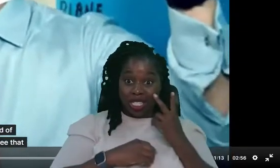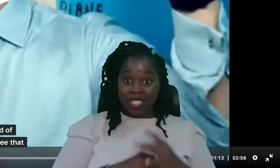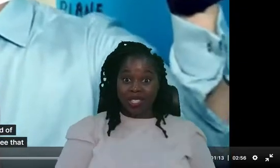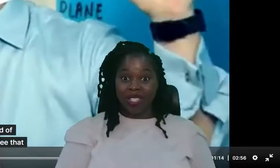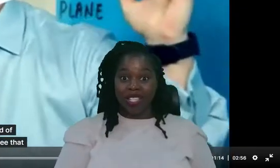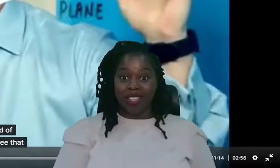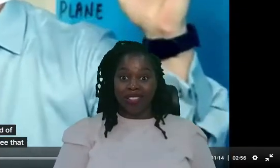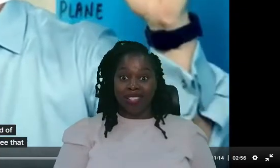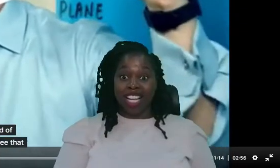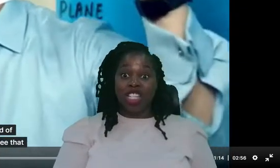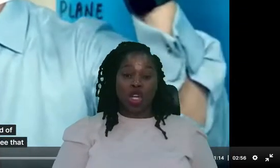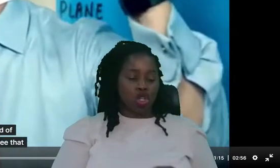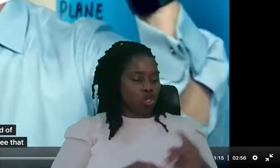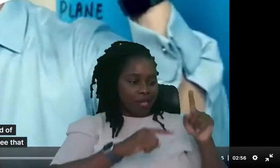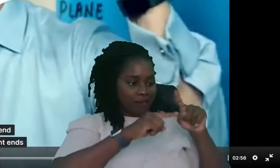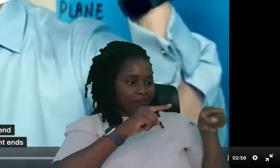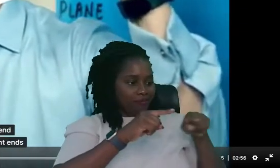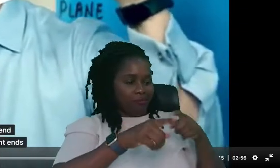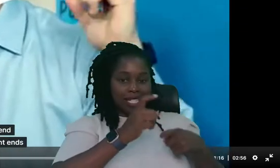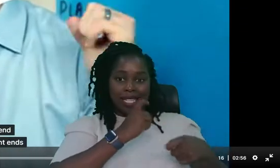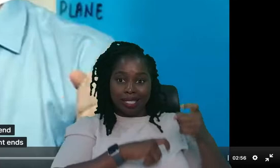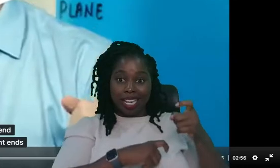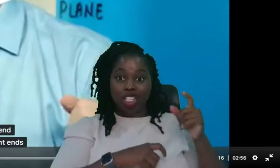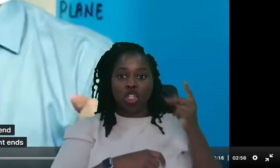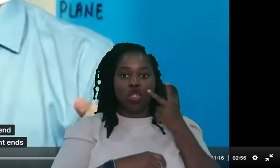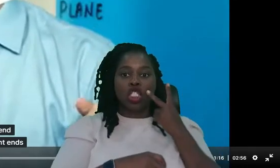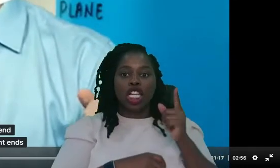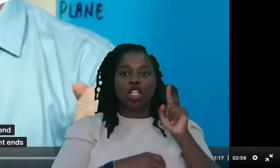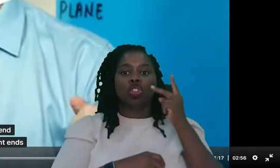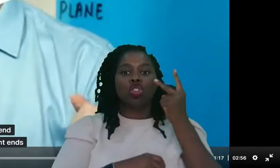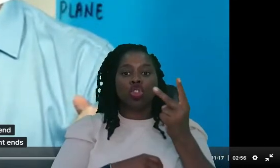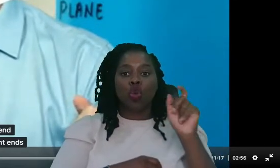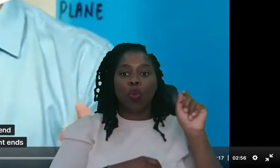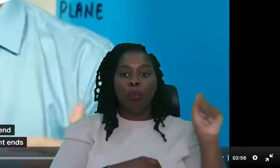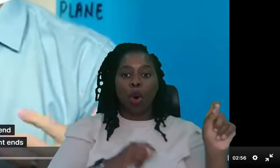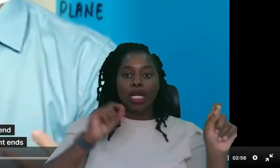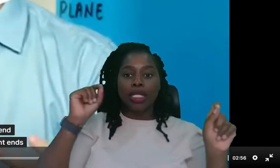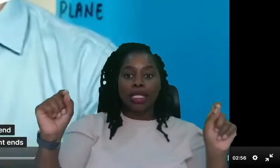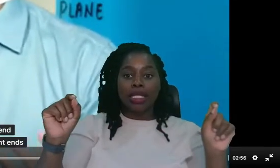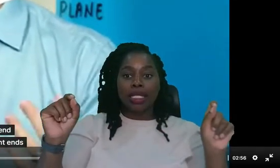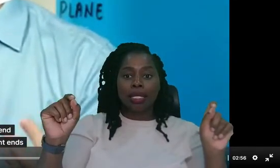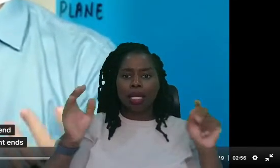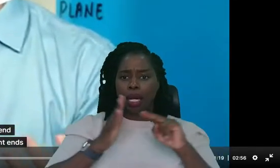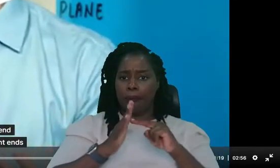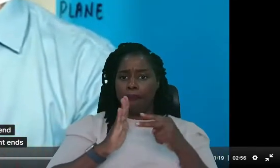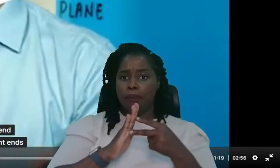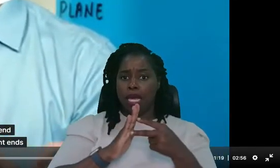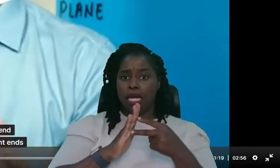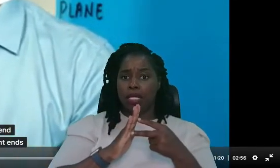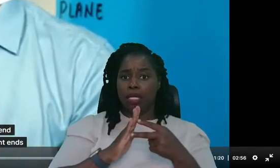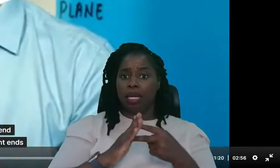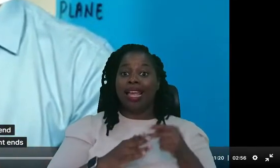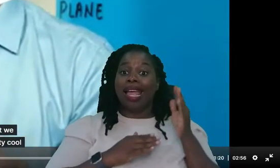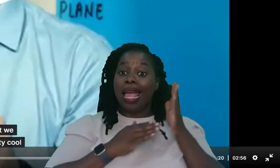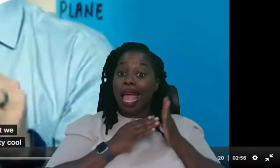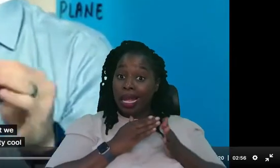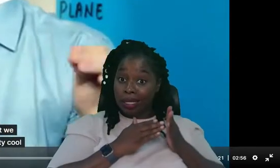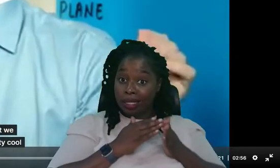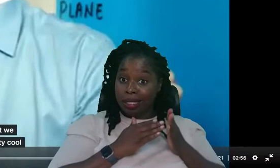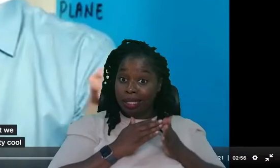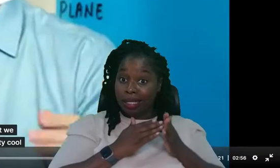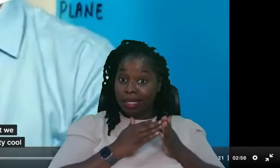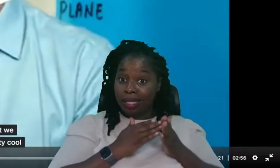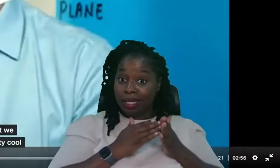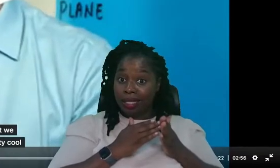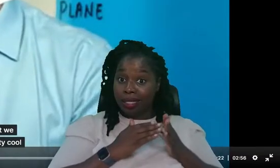instead of having arrows at the end you'd see that there are the two points at the end that signify that that line segment ends and has a